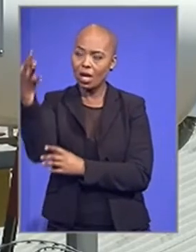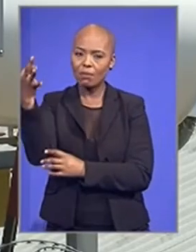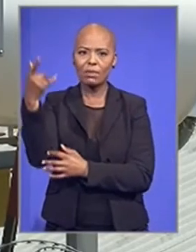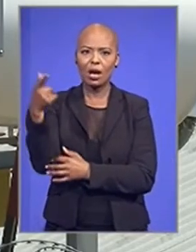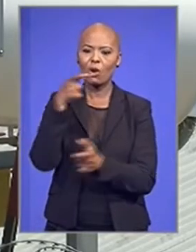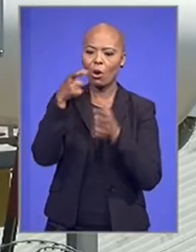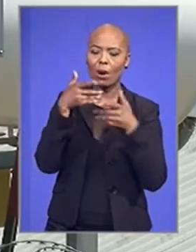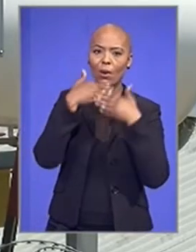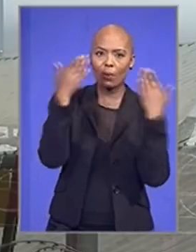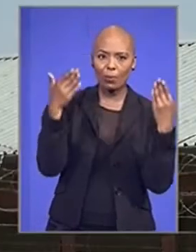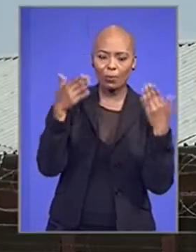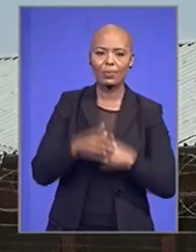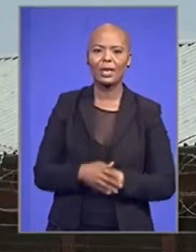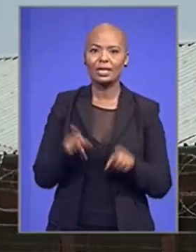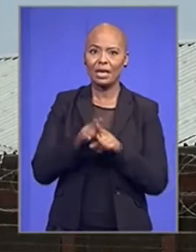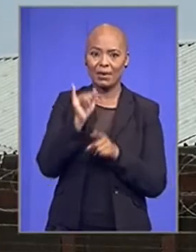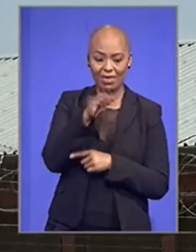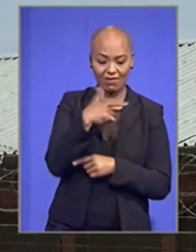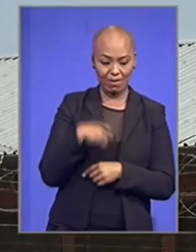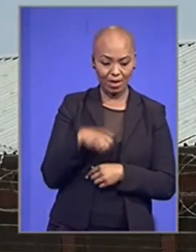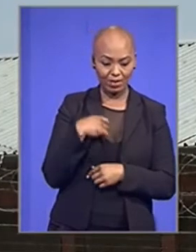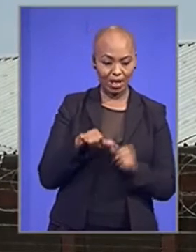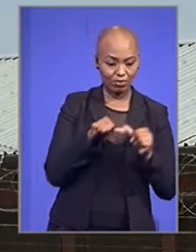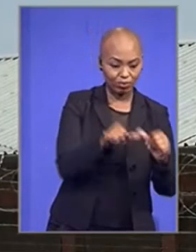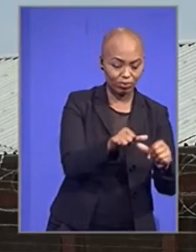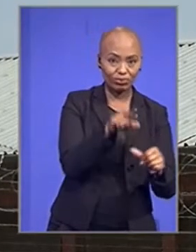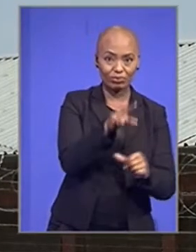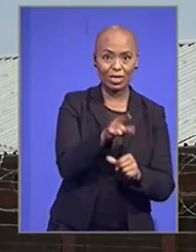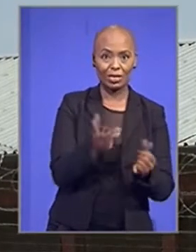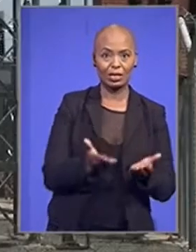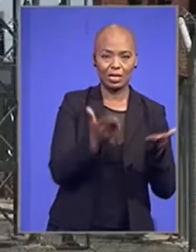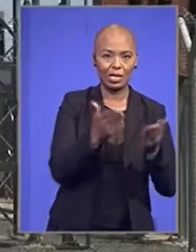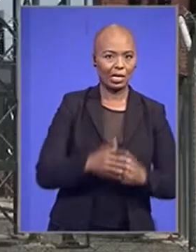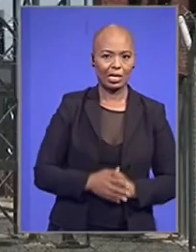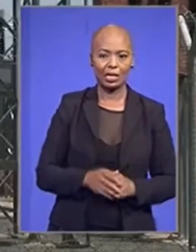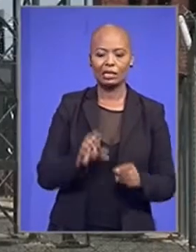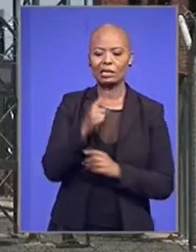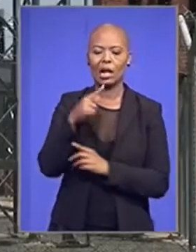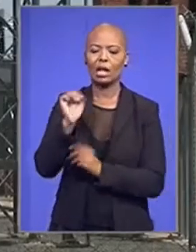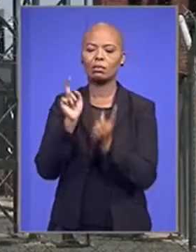tshebetsong. Mekutu yohle ya o buisana le SALGA ka taba ena ha ya atleha.